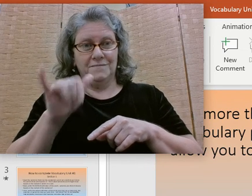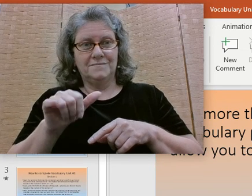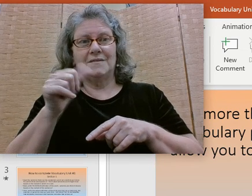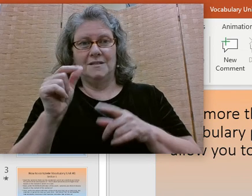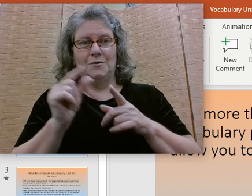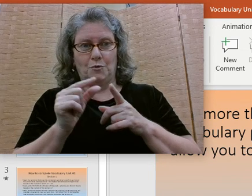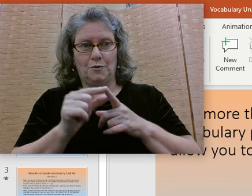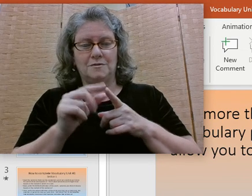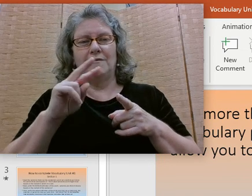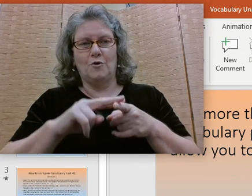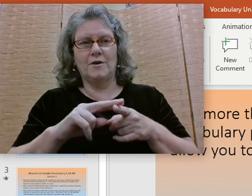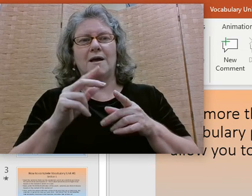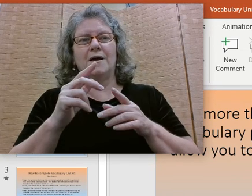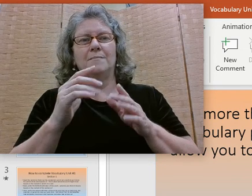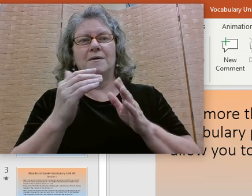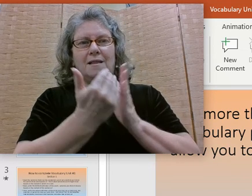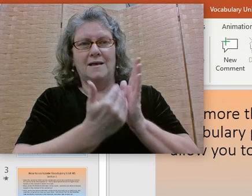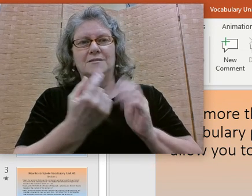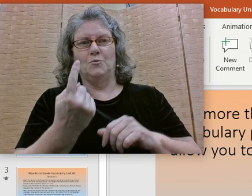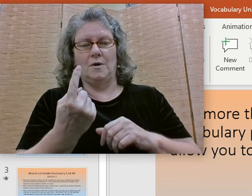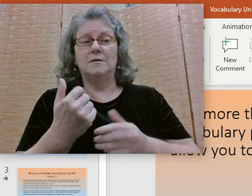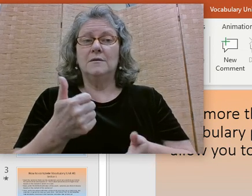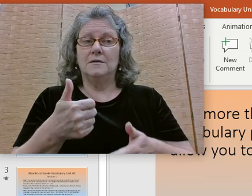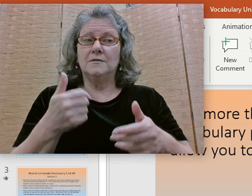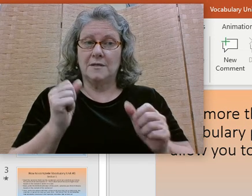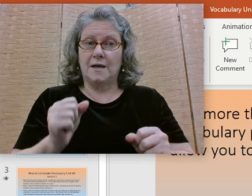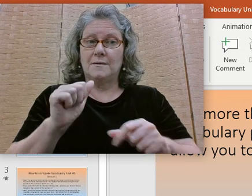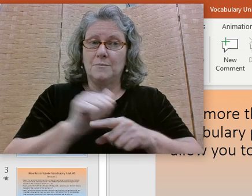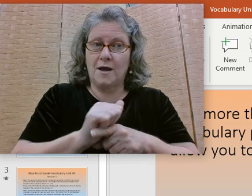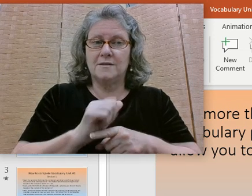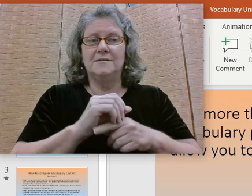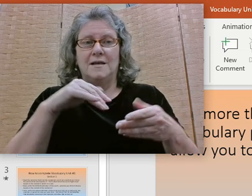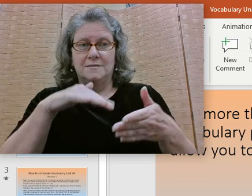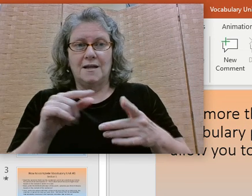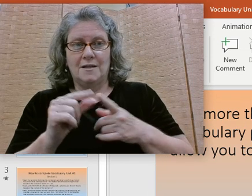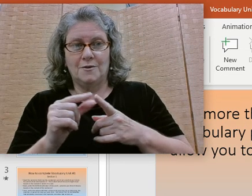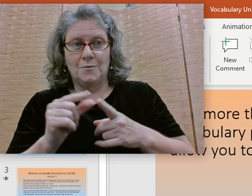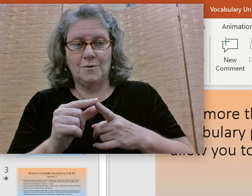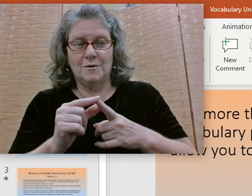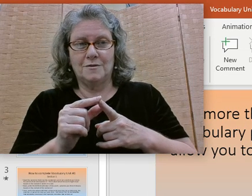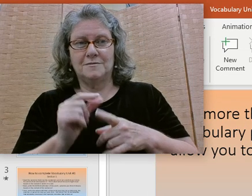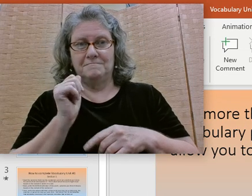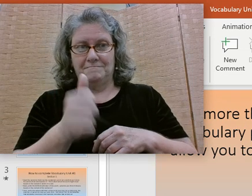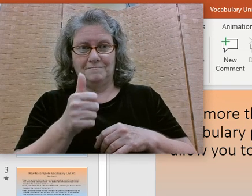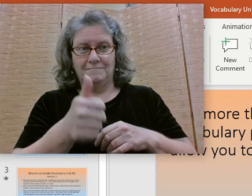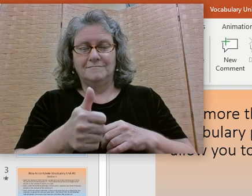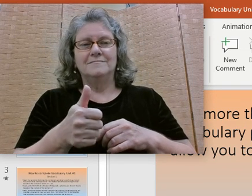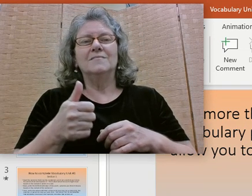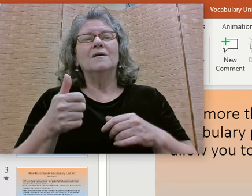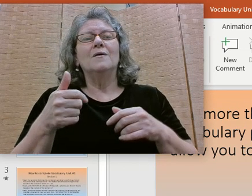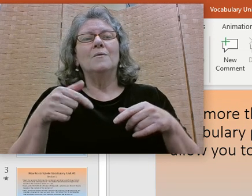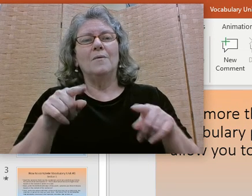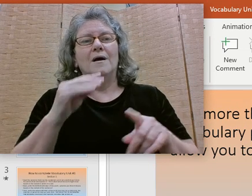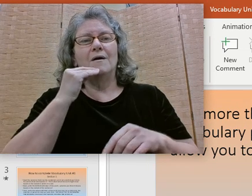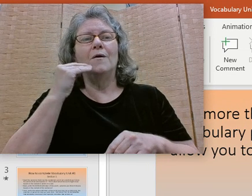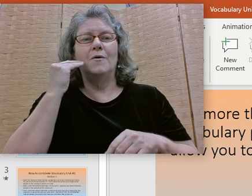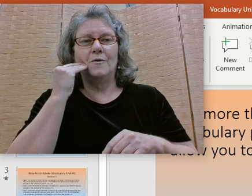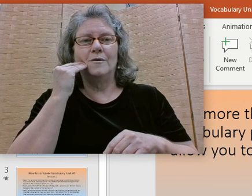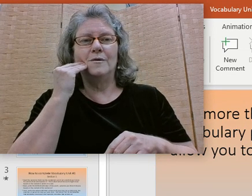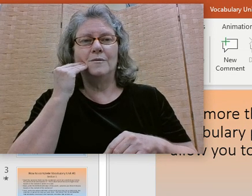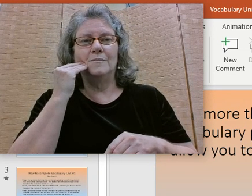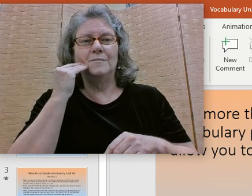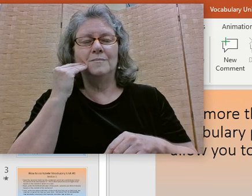Vocab Lesson 1. So this will allow you to practice and study the words independently while you're at home doing your